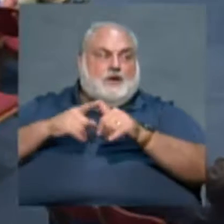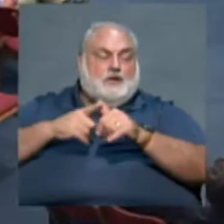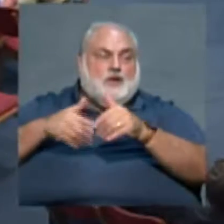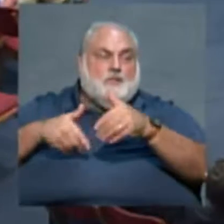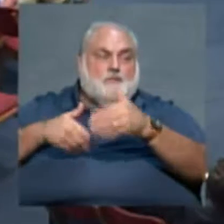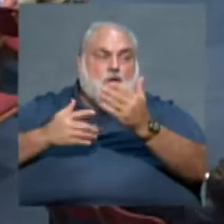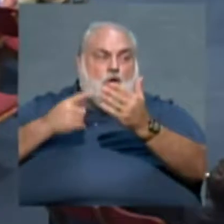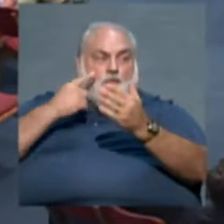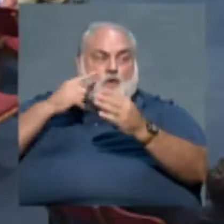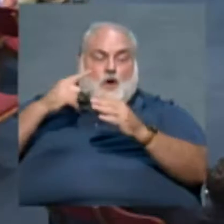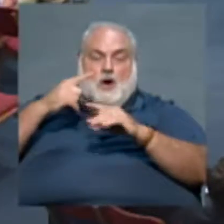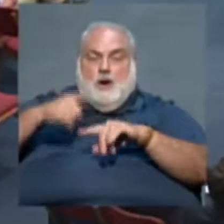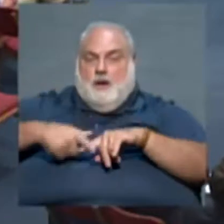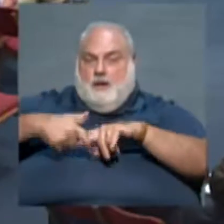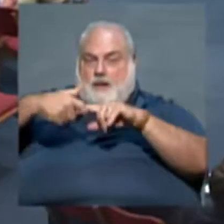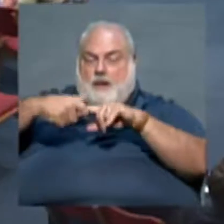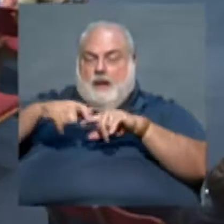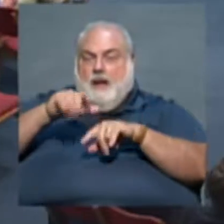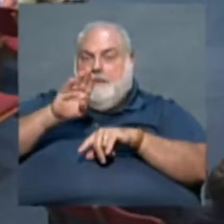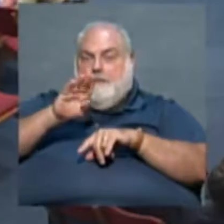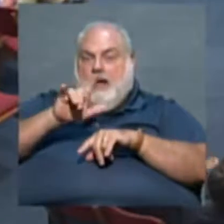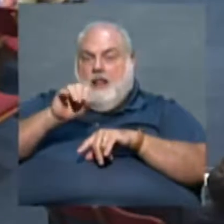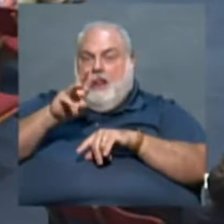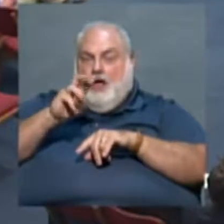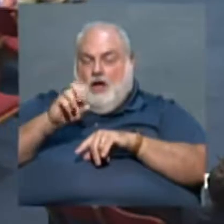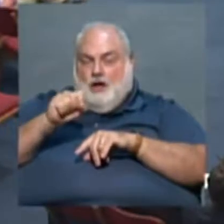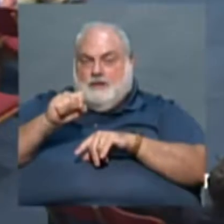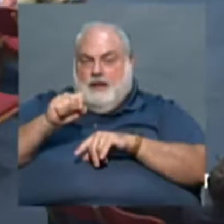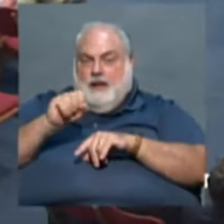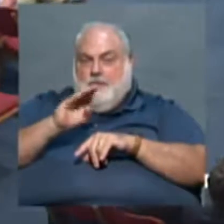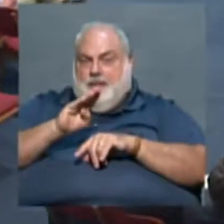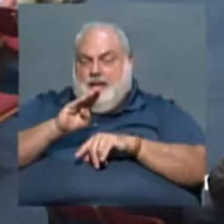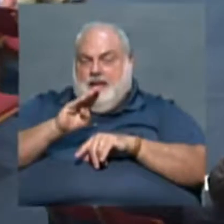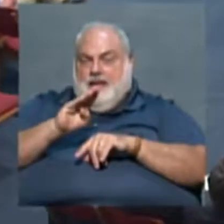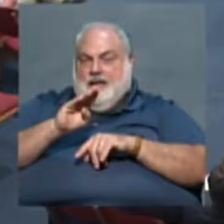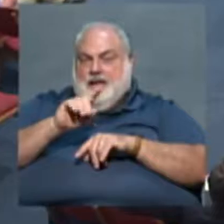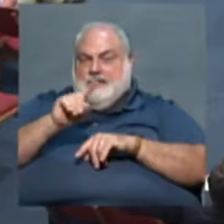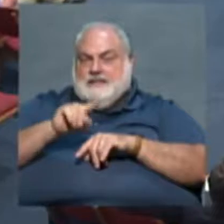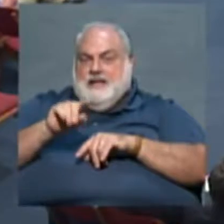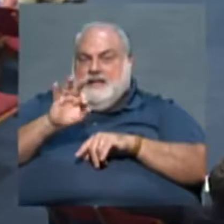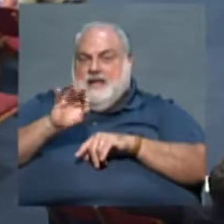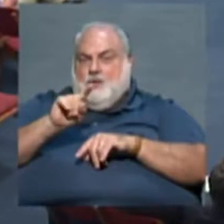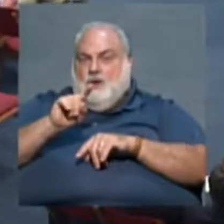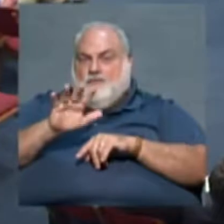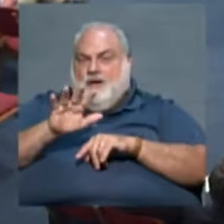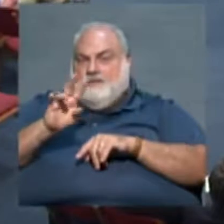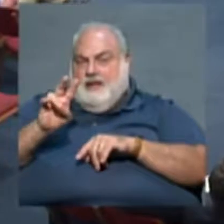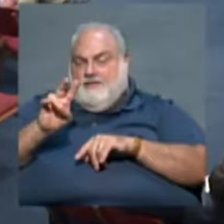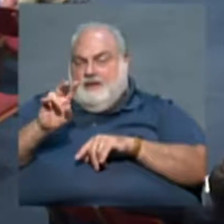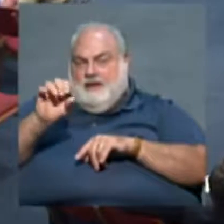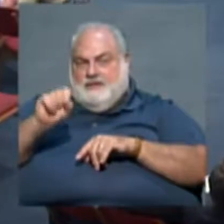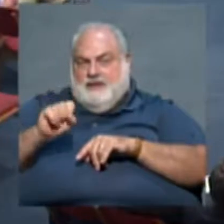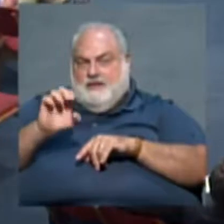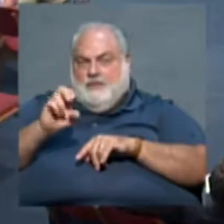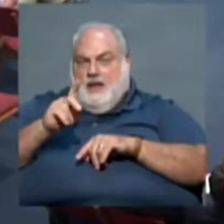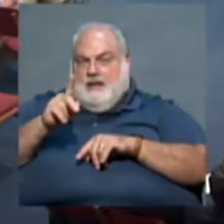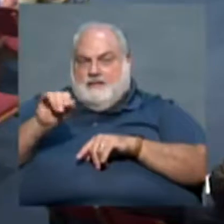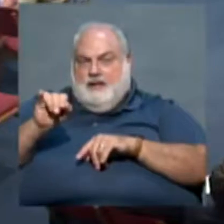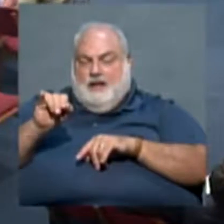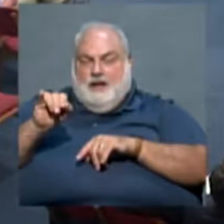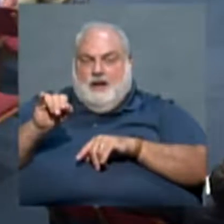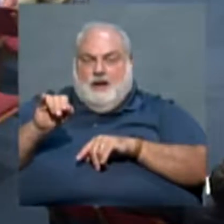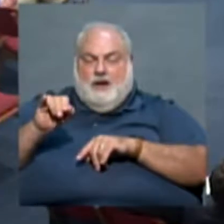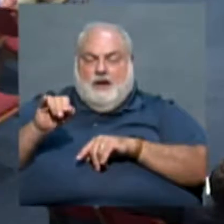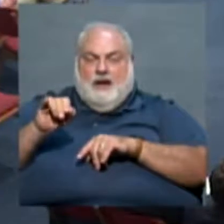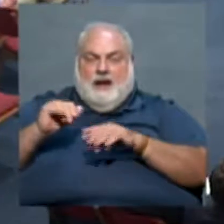move for a bylaw waiver for item B, Z9157, South Pulaski, to accept the withdrawal